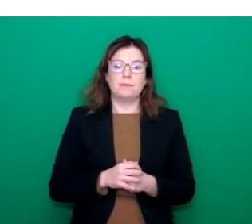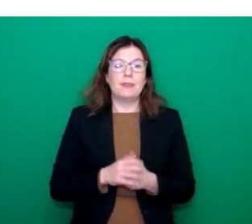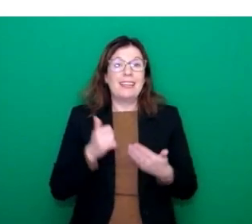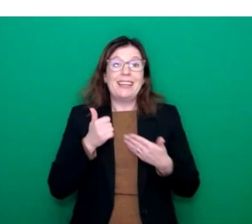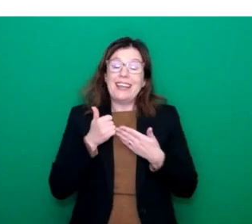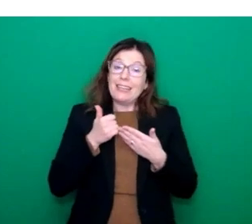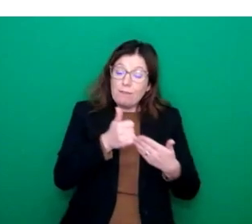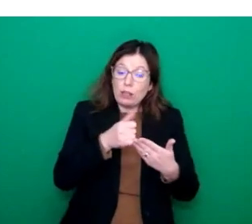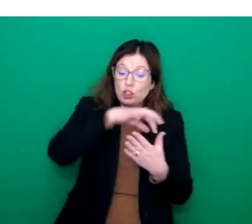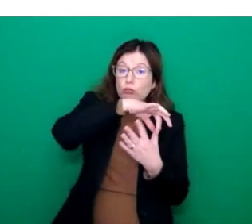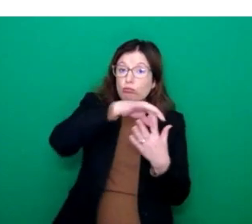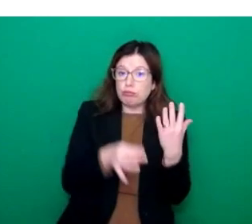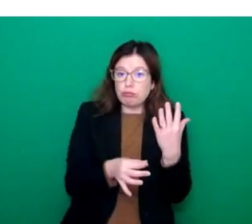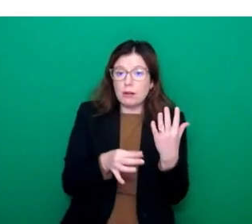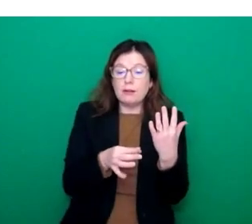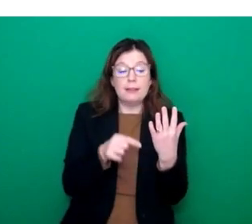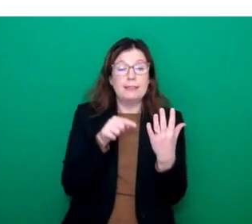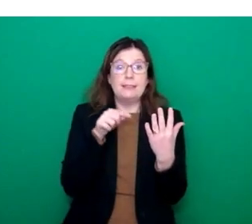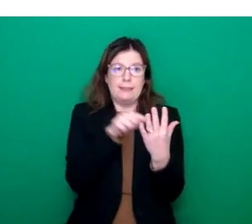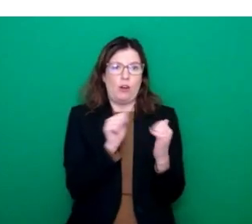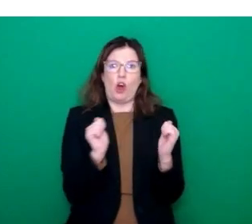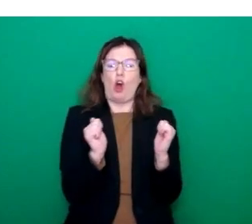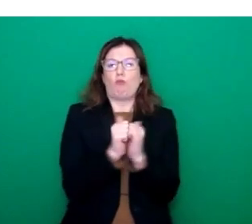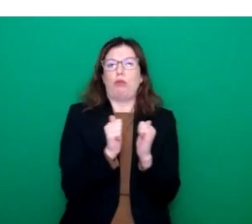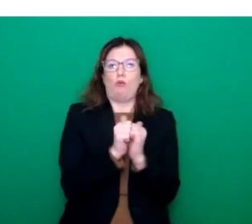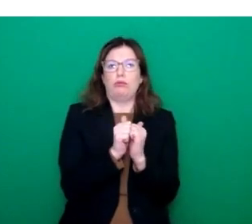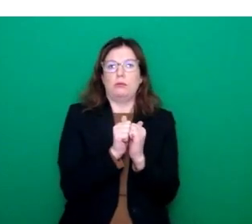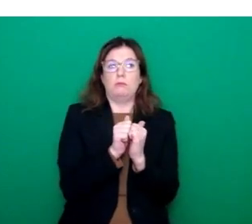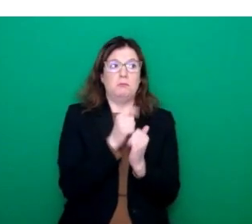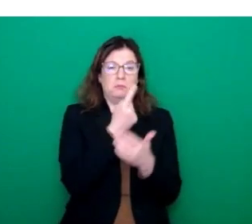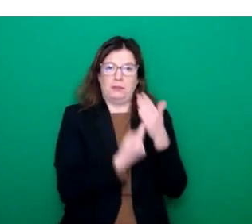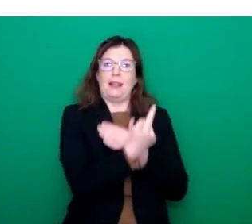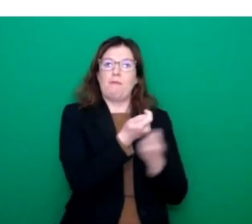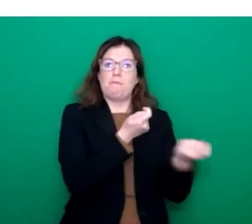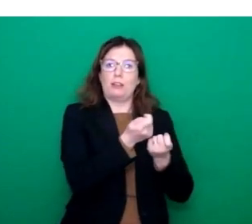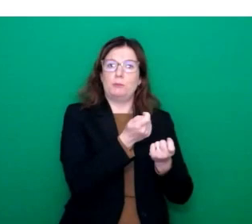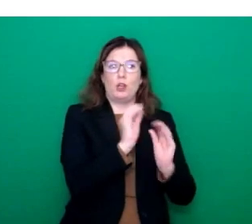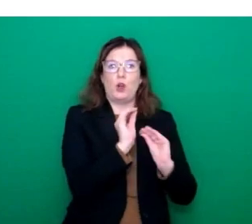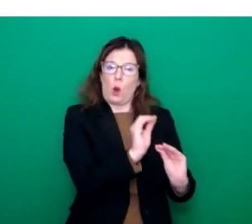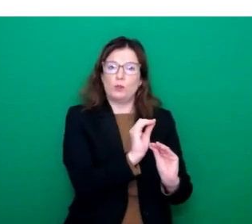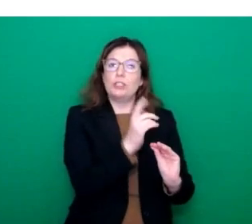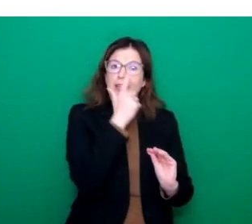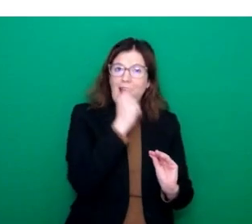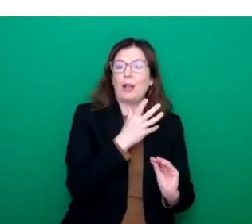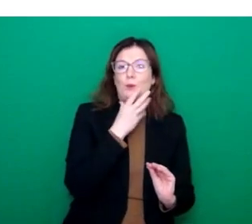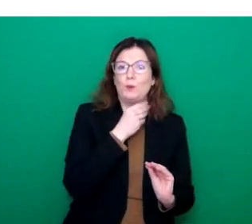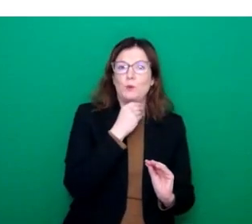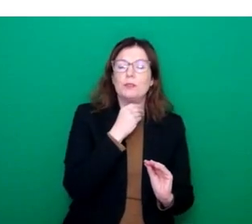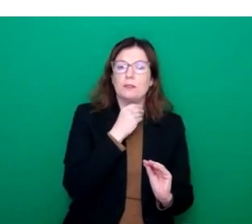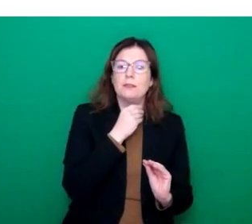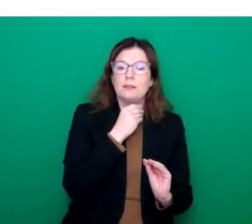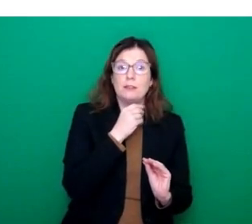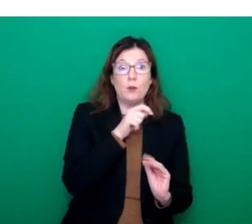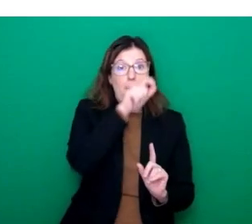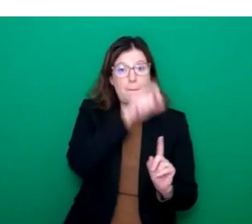interventions which are appropriate, which can be used on self-management approaches, can be used by the